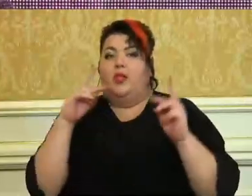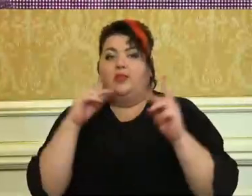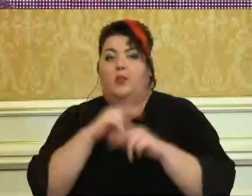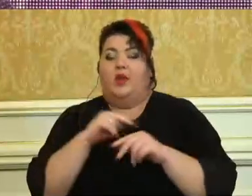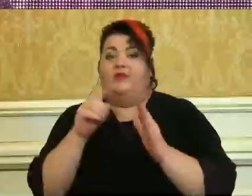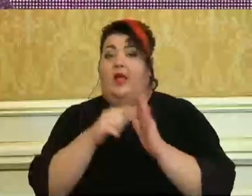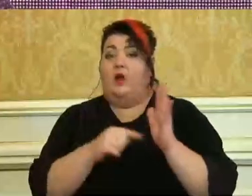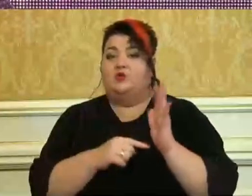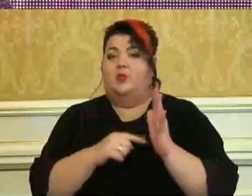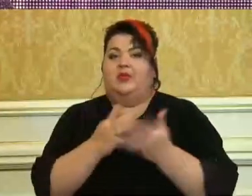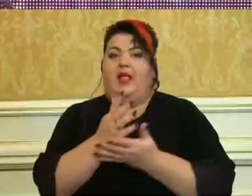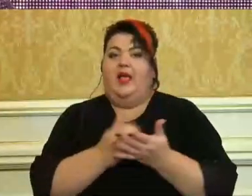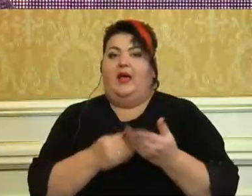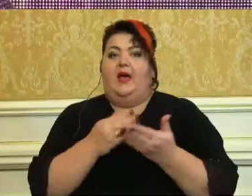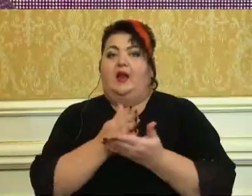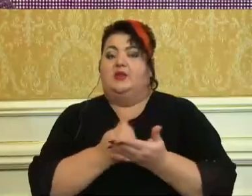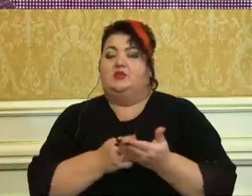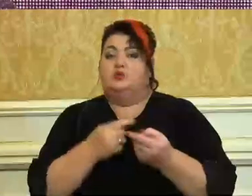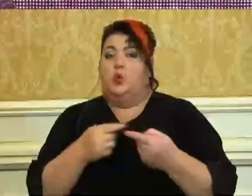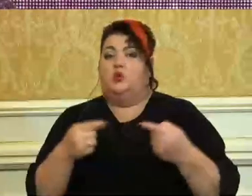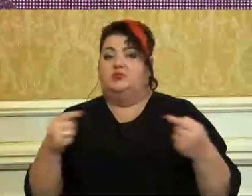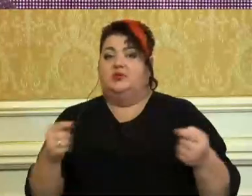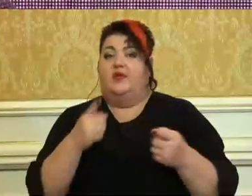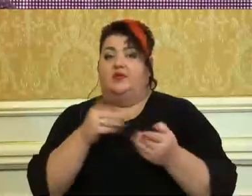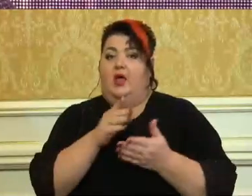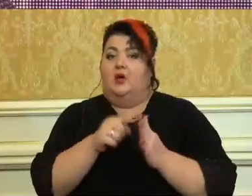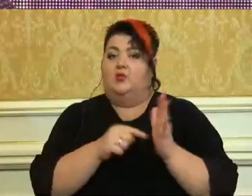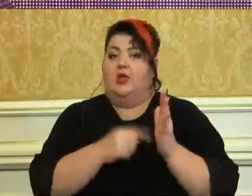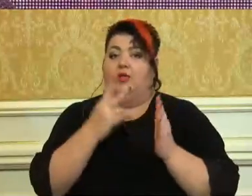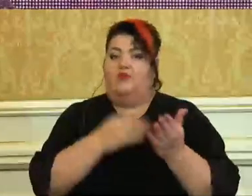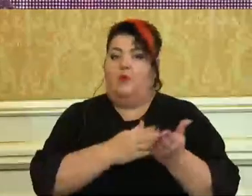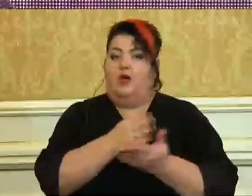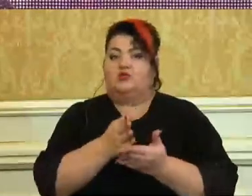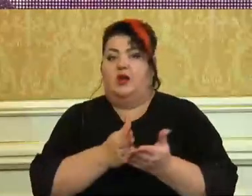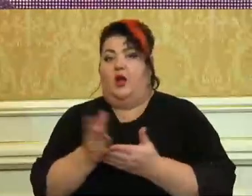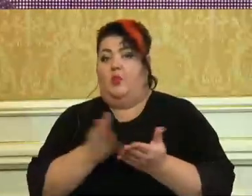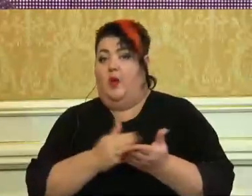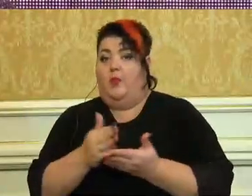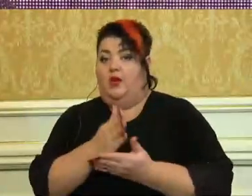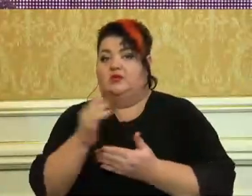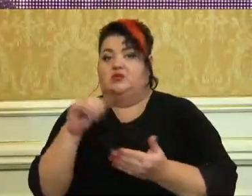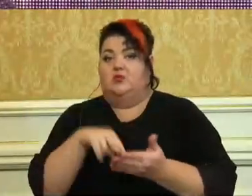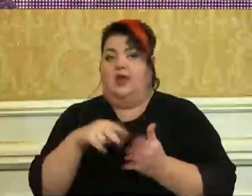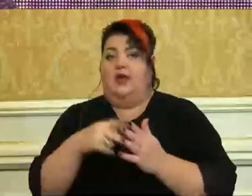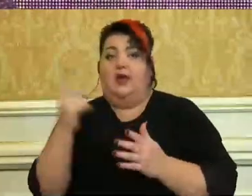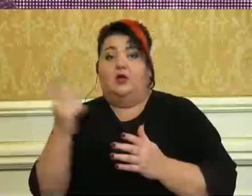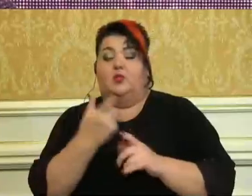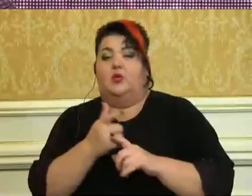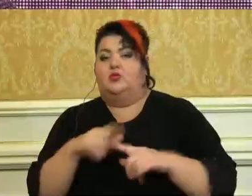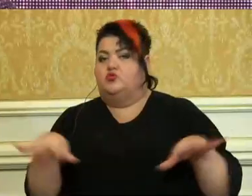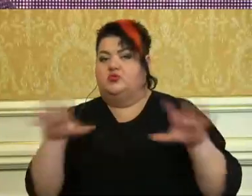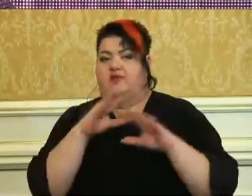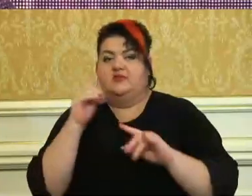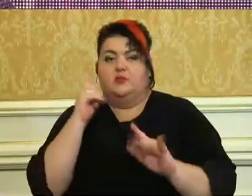because of the lack of the distribution of the resources, the wrong distribution. The resources are distributing in